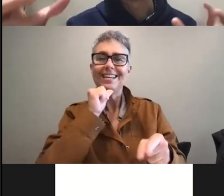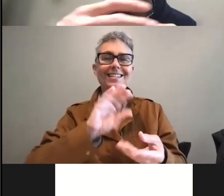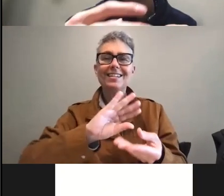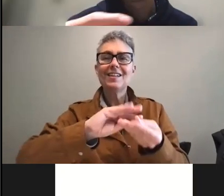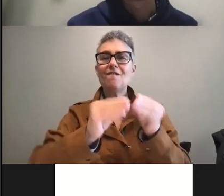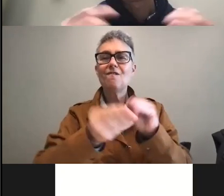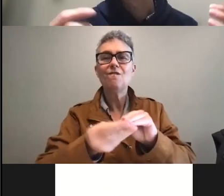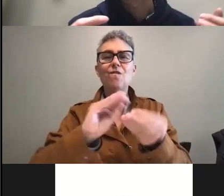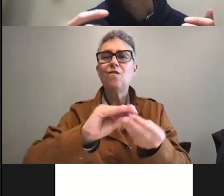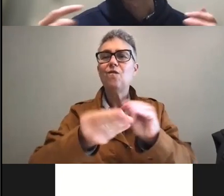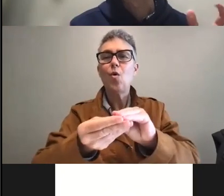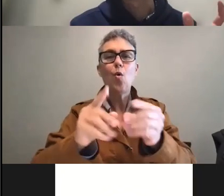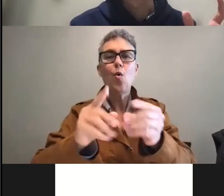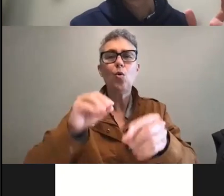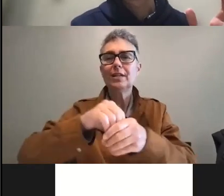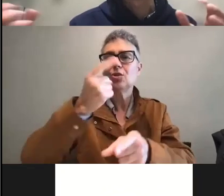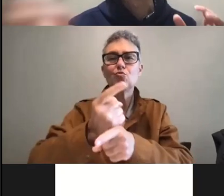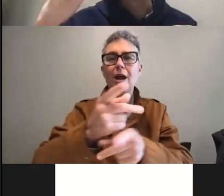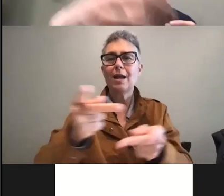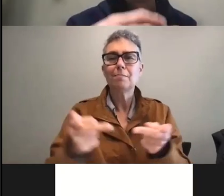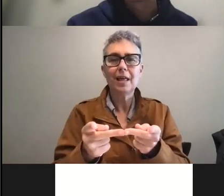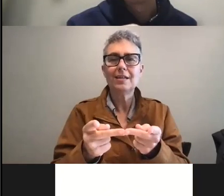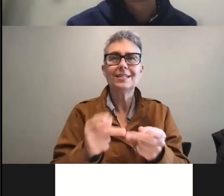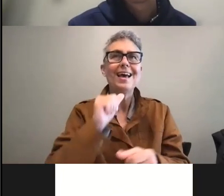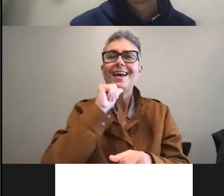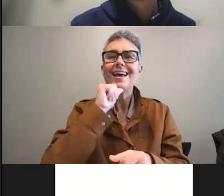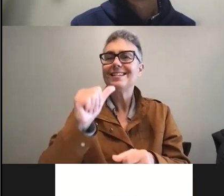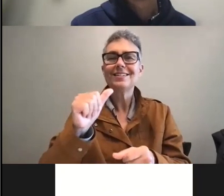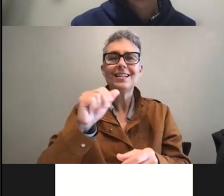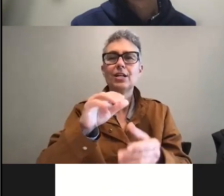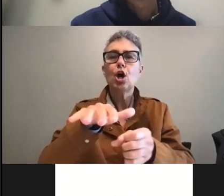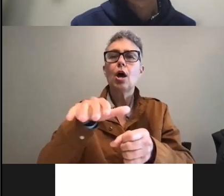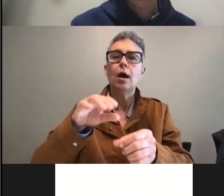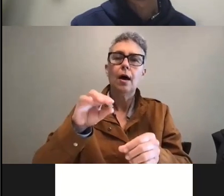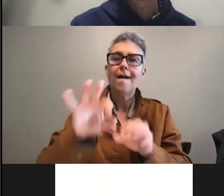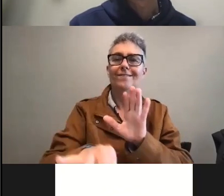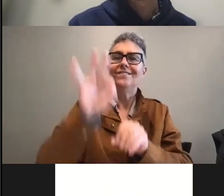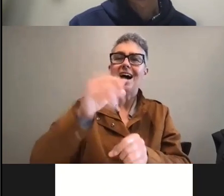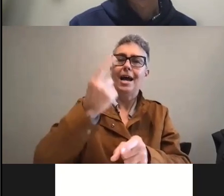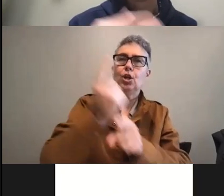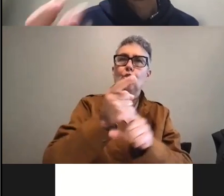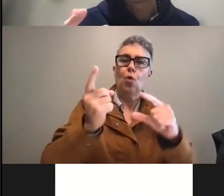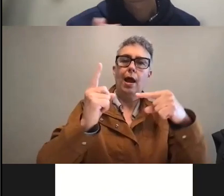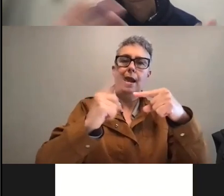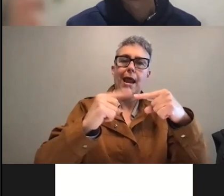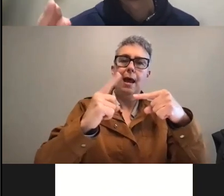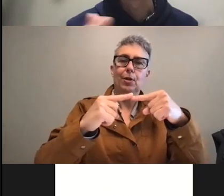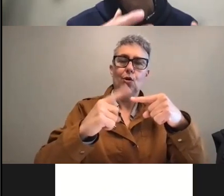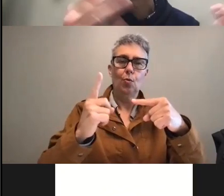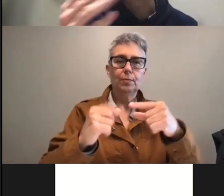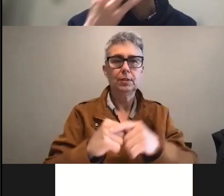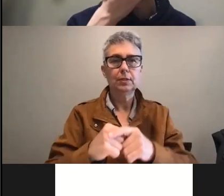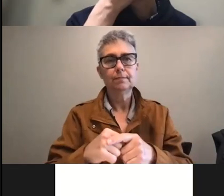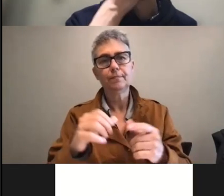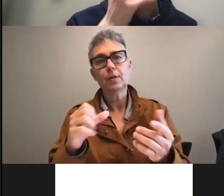right place, especially it does not locate the right epitopes. So based on their claim and our